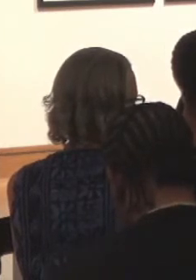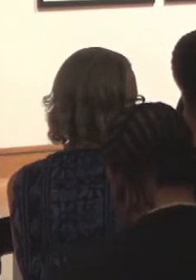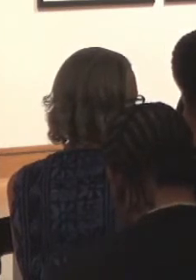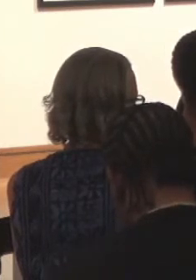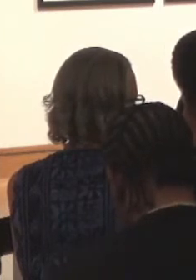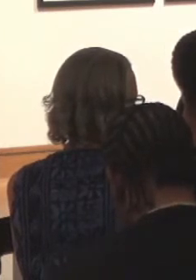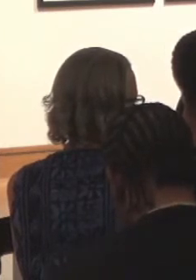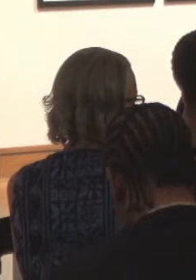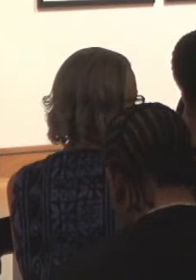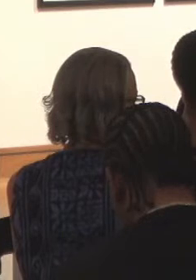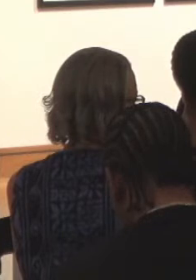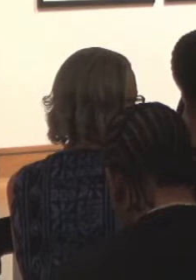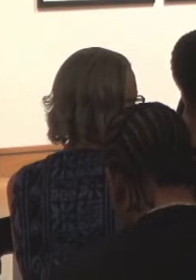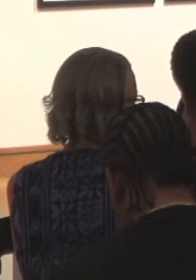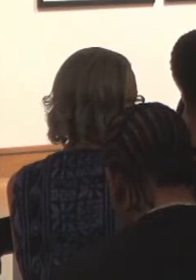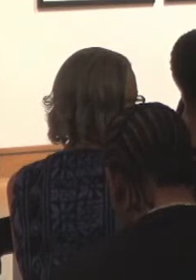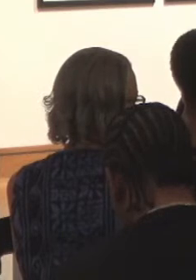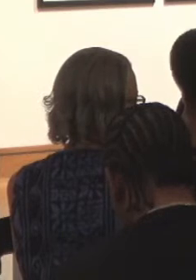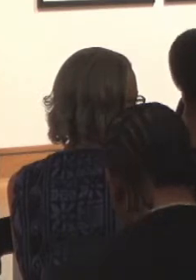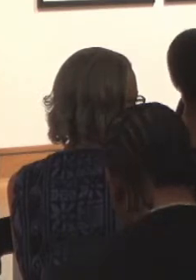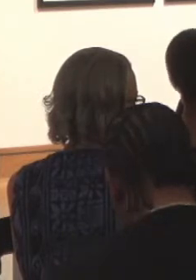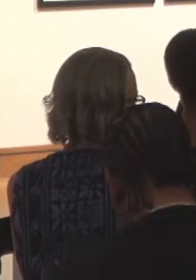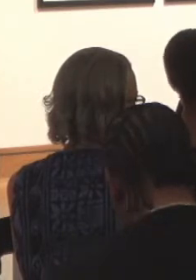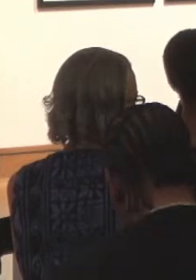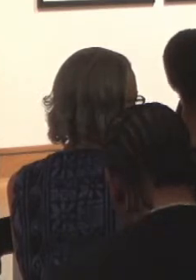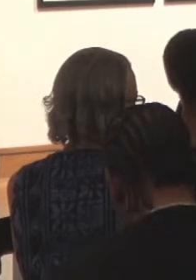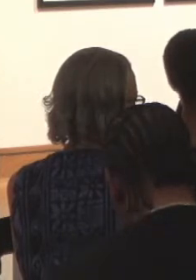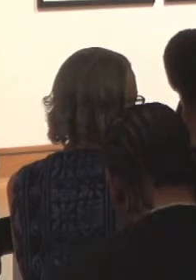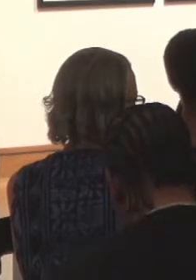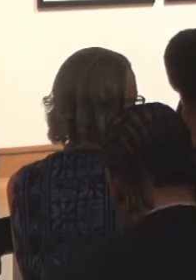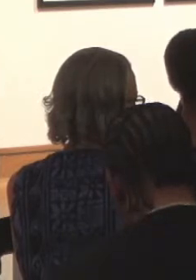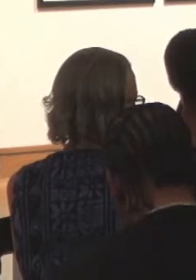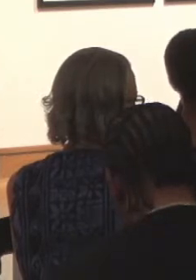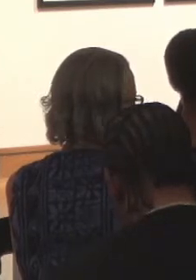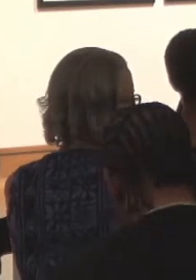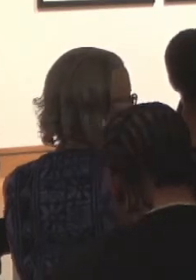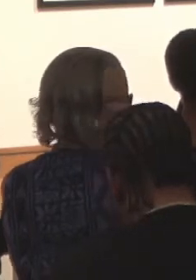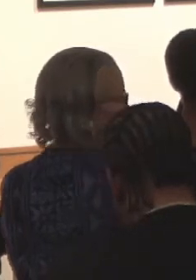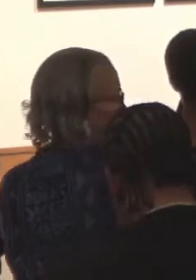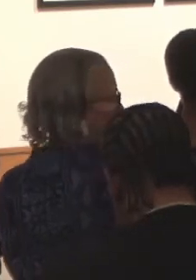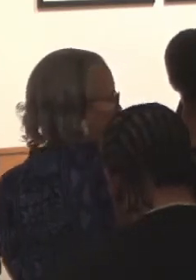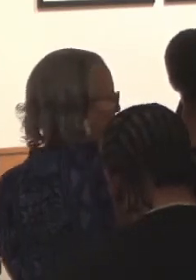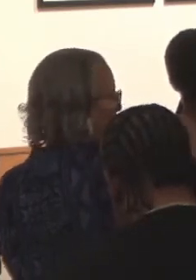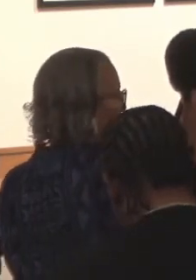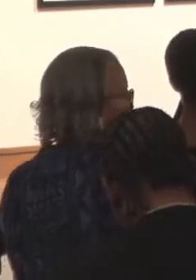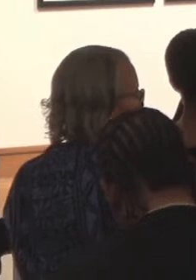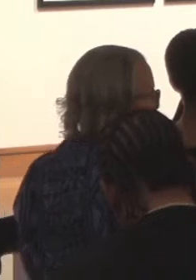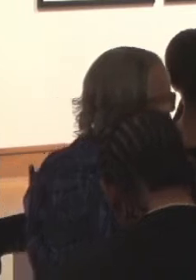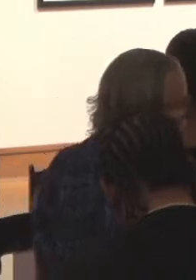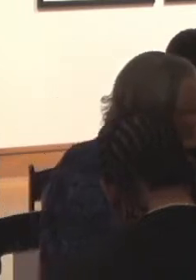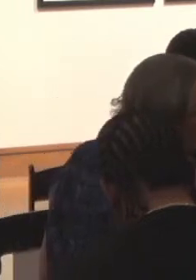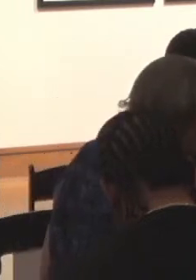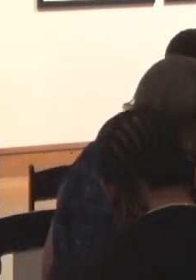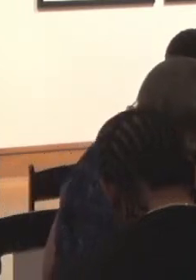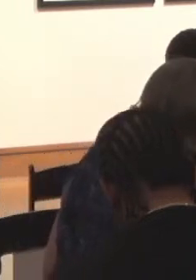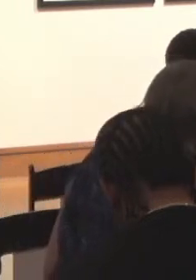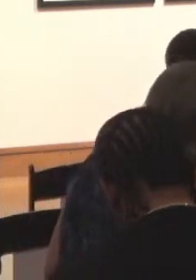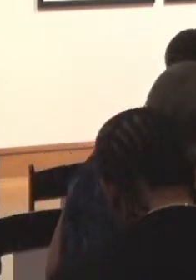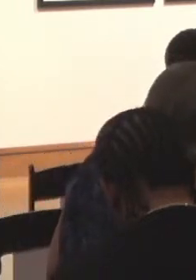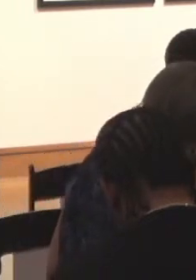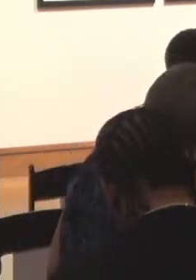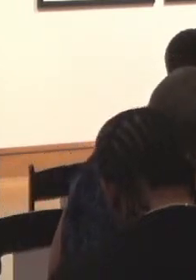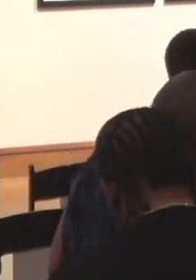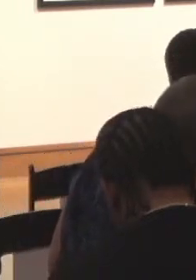to experience Jefferson Pender. You've helped us in a way in which I haven't really lifted him in